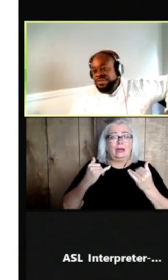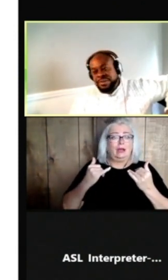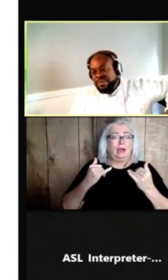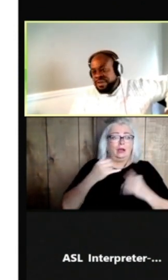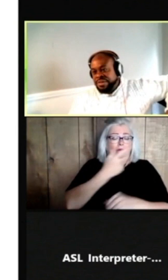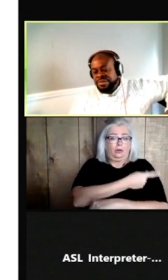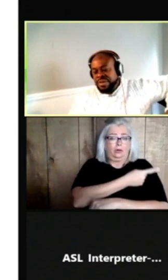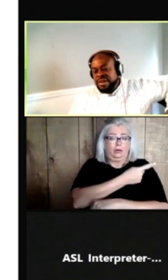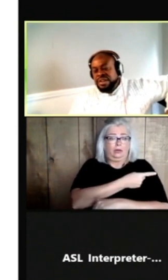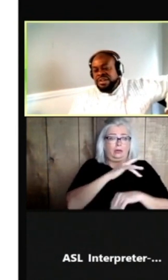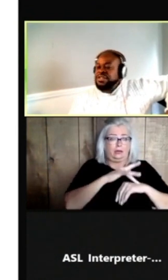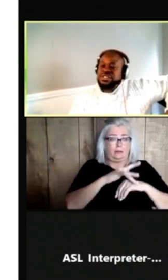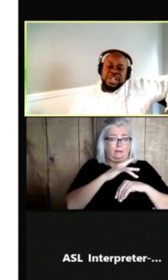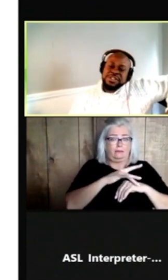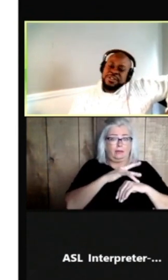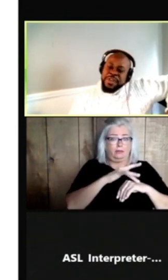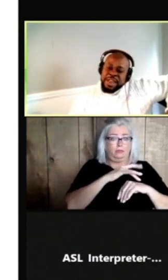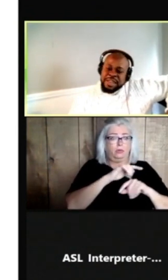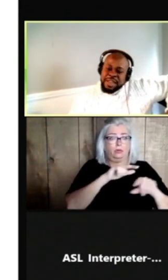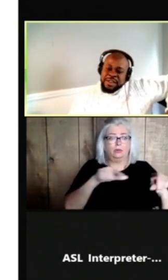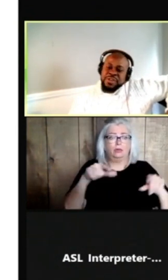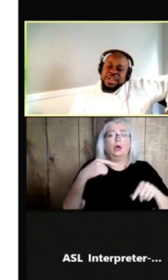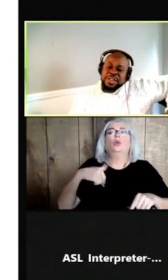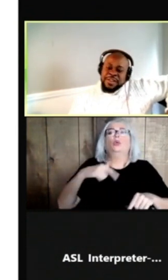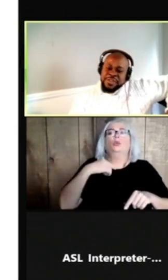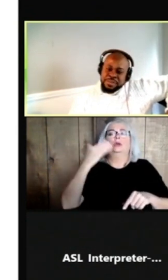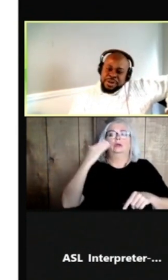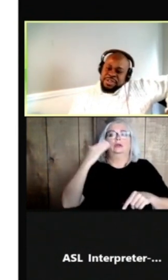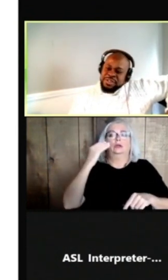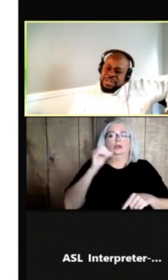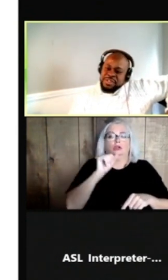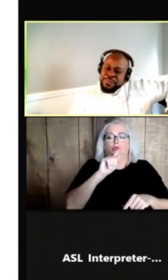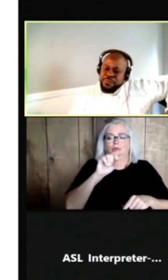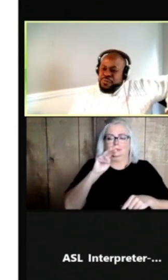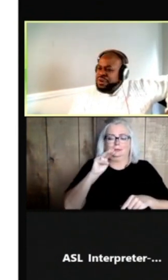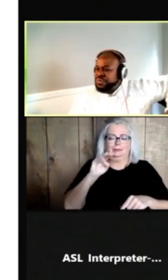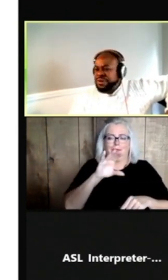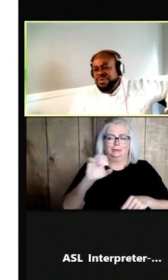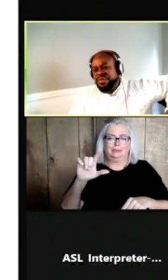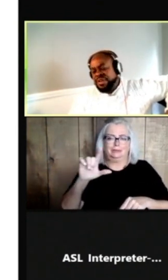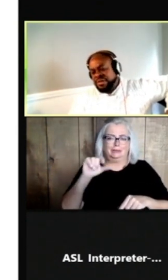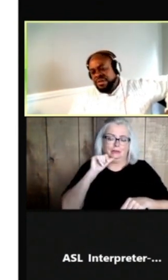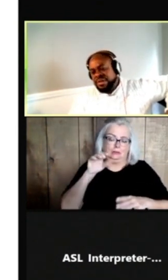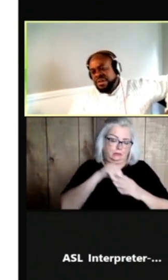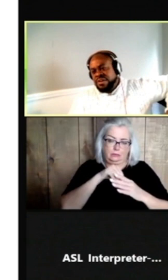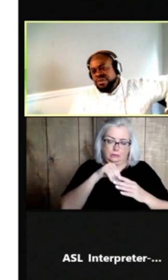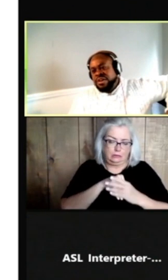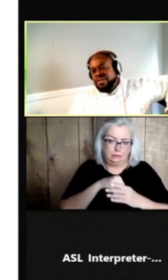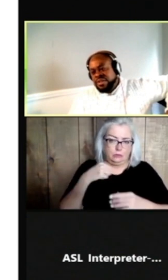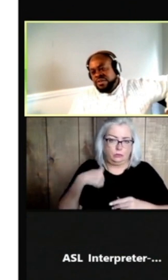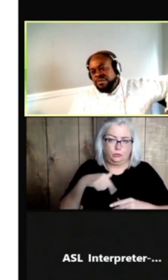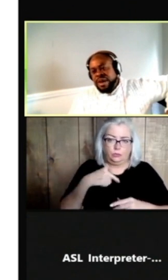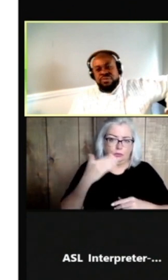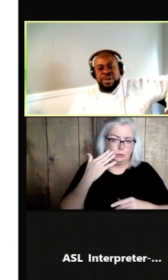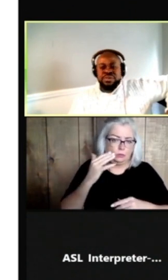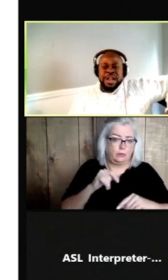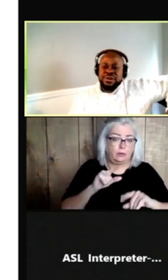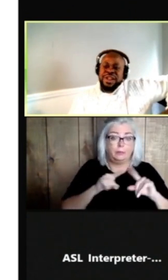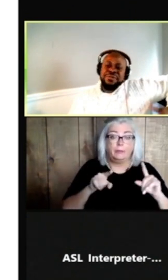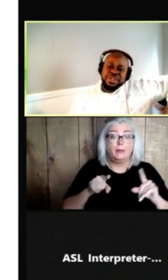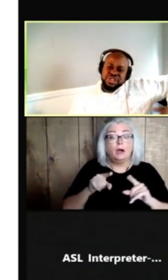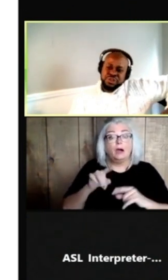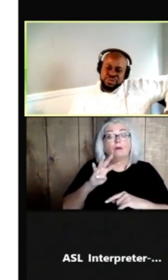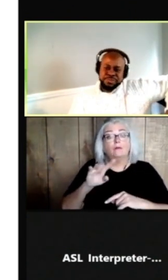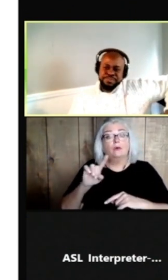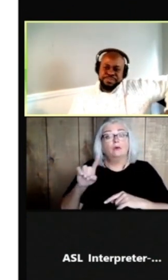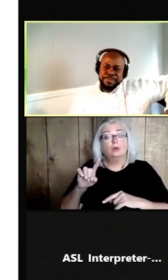don't include stem cells doesn't change the fact that if you look at the African Americans in the sample, 41% were concerned about whether or not,